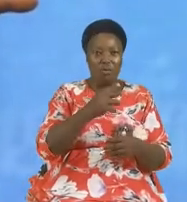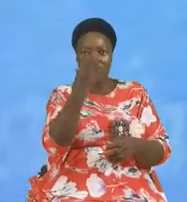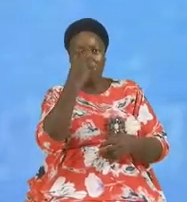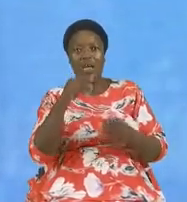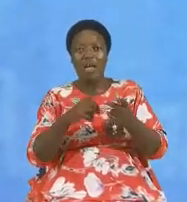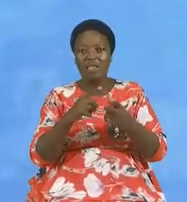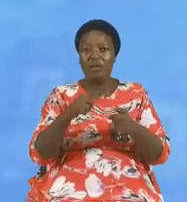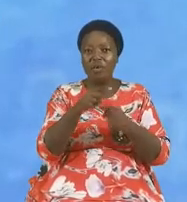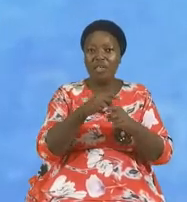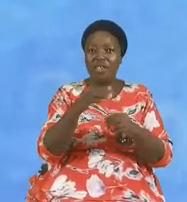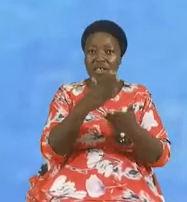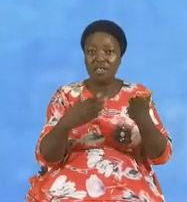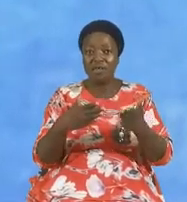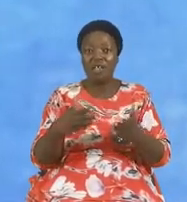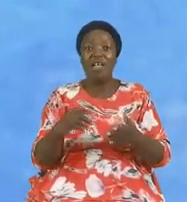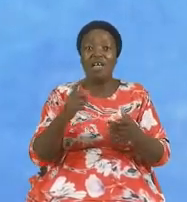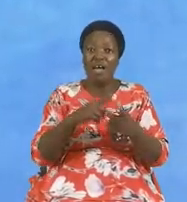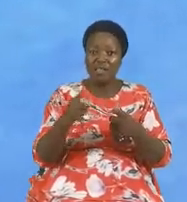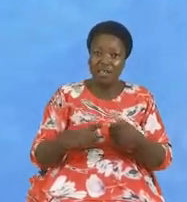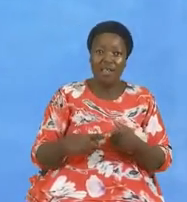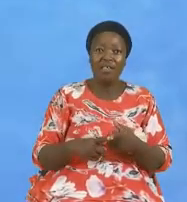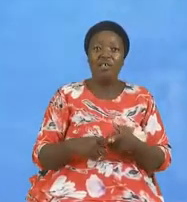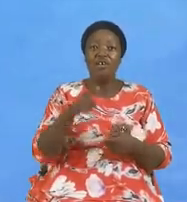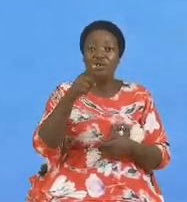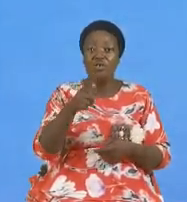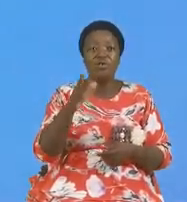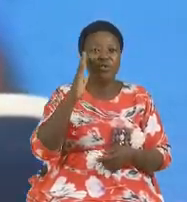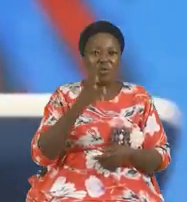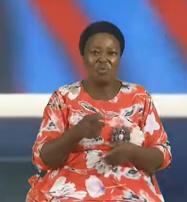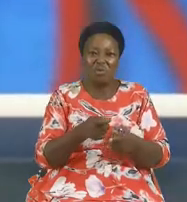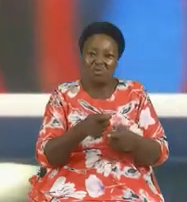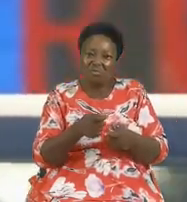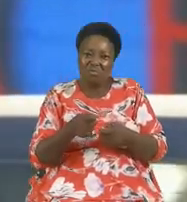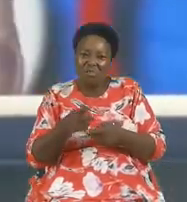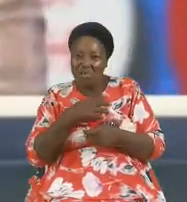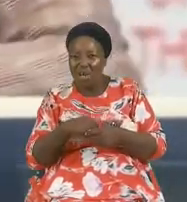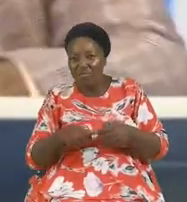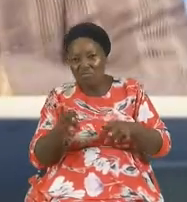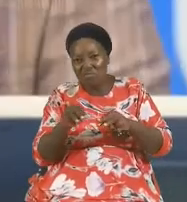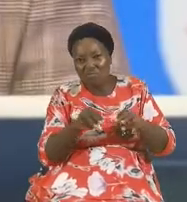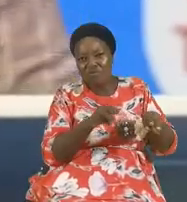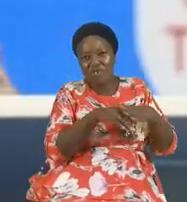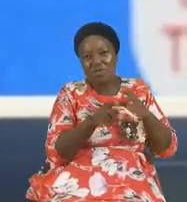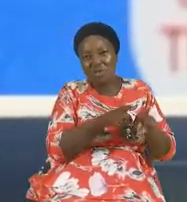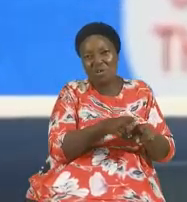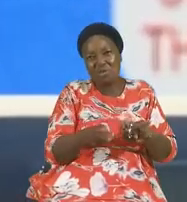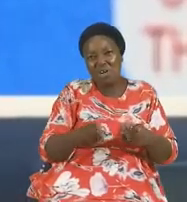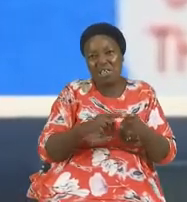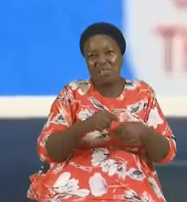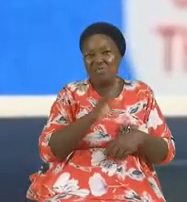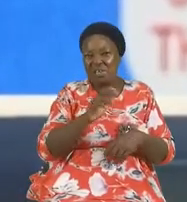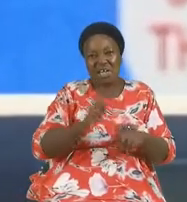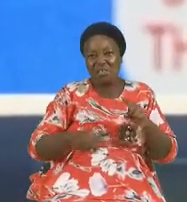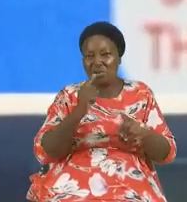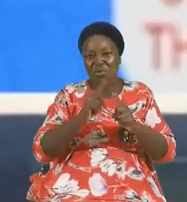say this, if we do this, he will frown. When they say something and then you withdraw